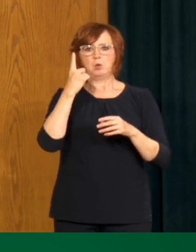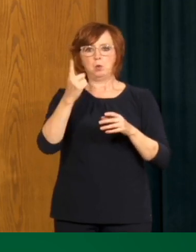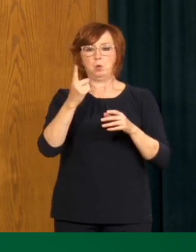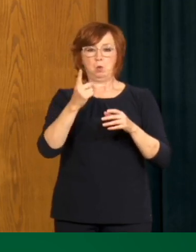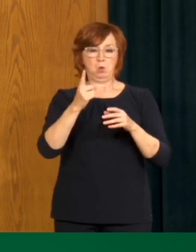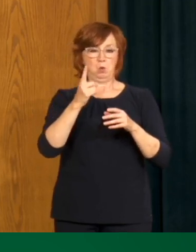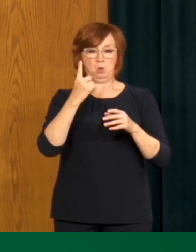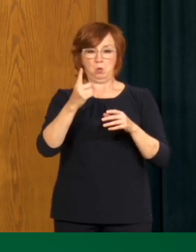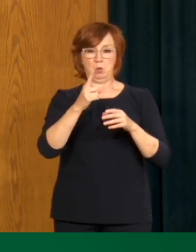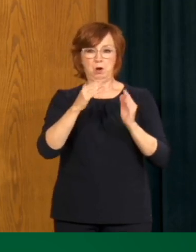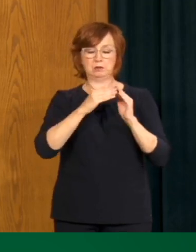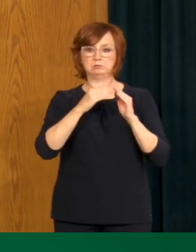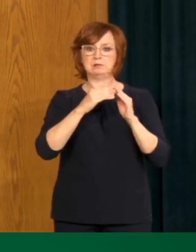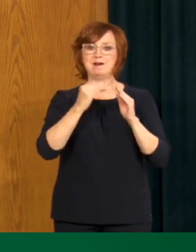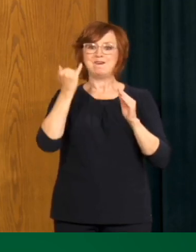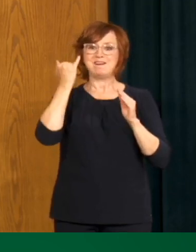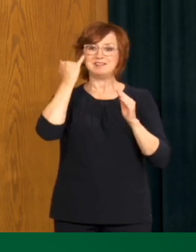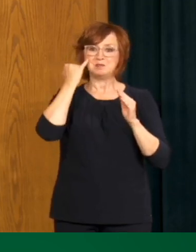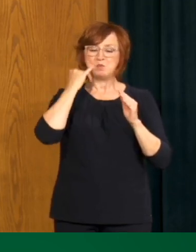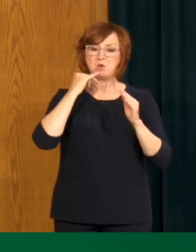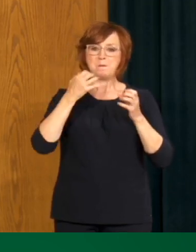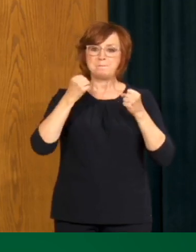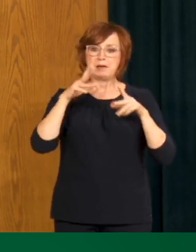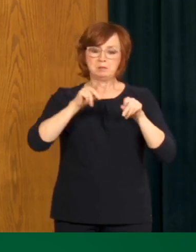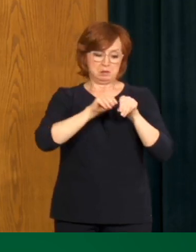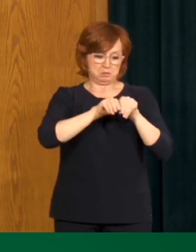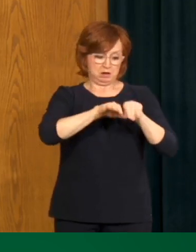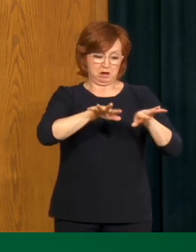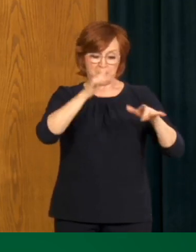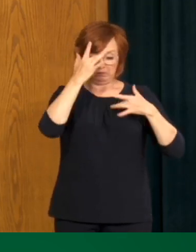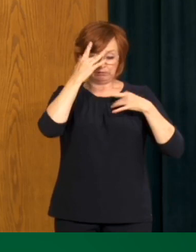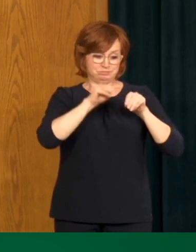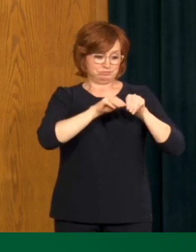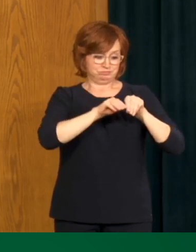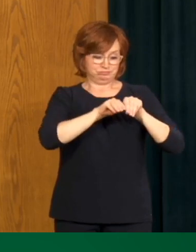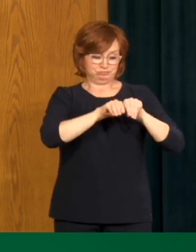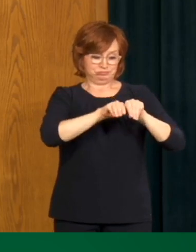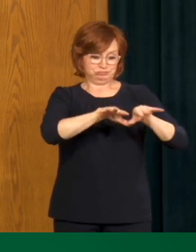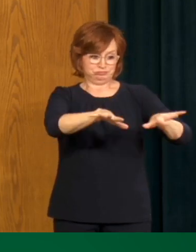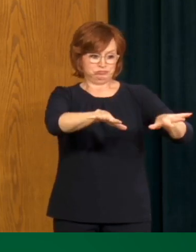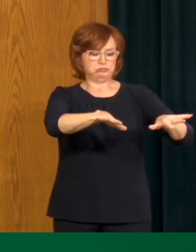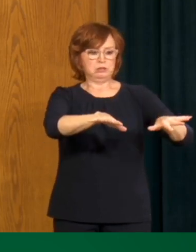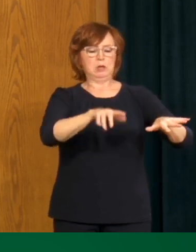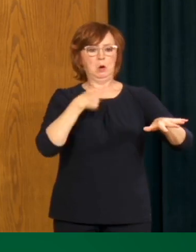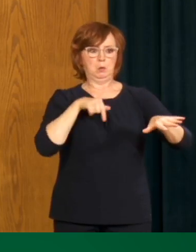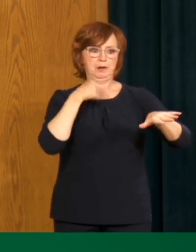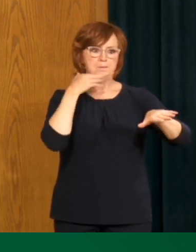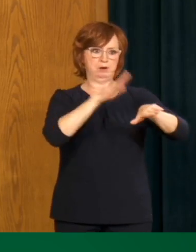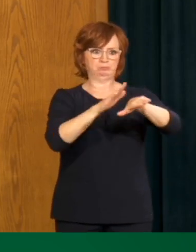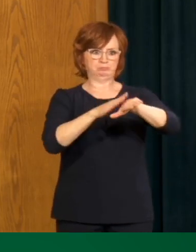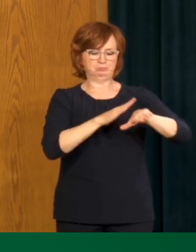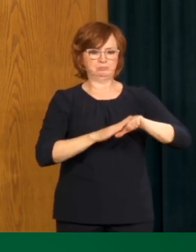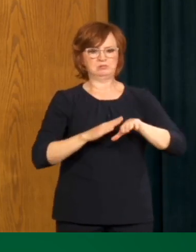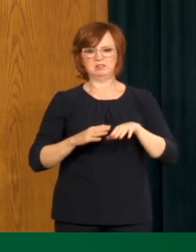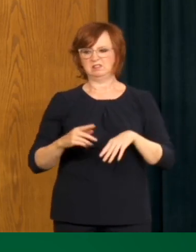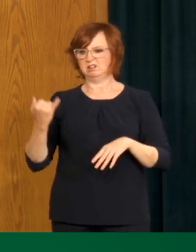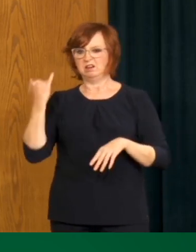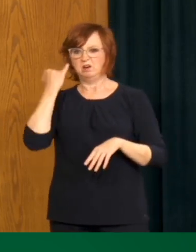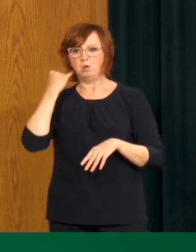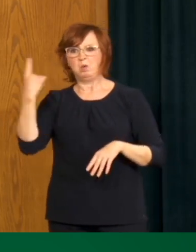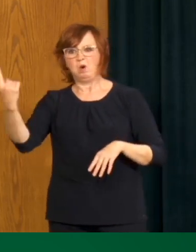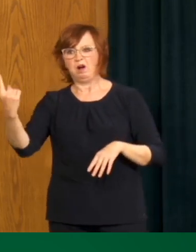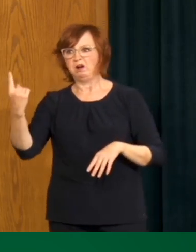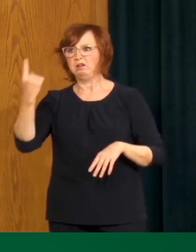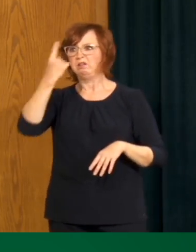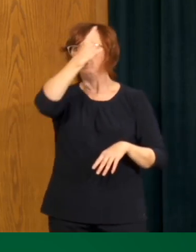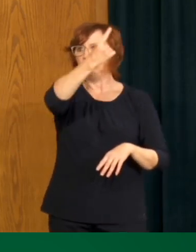no concern, we don't speak to that, and if there's a concern, we will speak that there's a transmission event in a small community